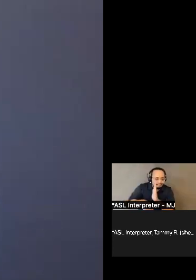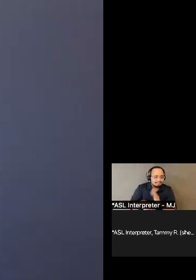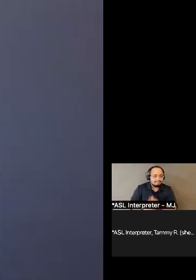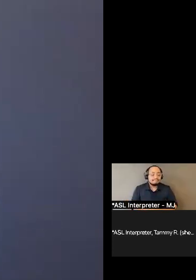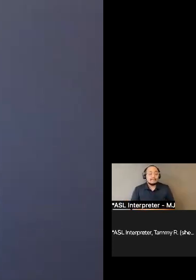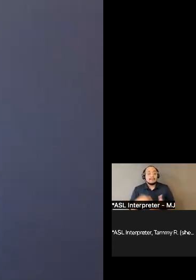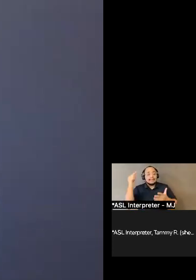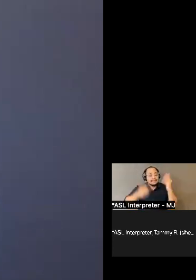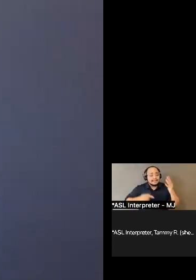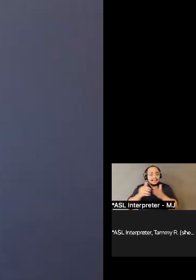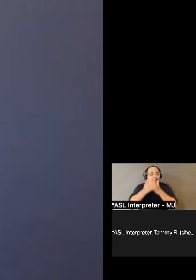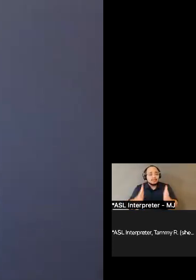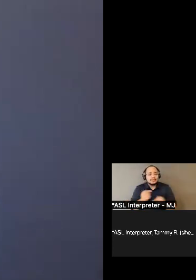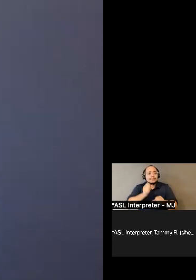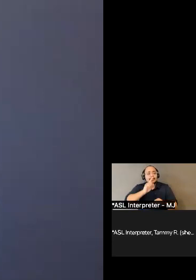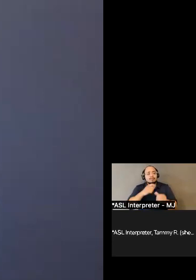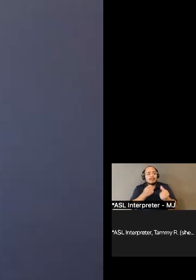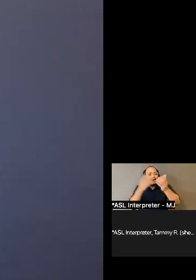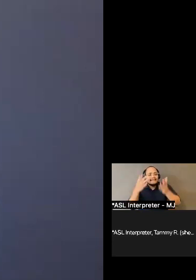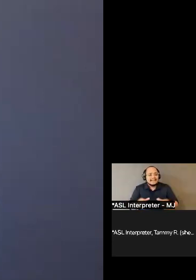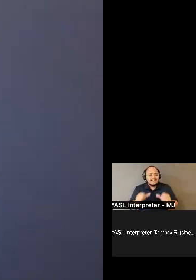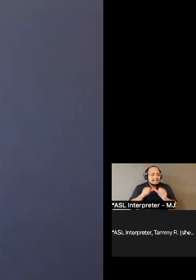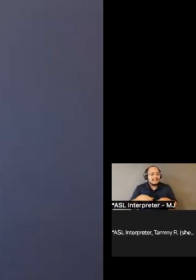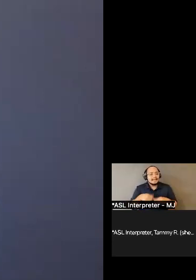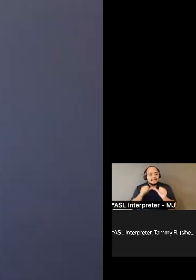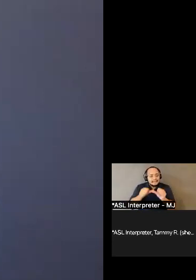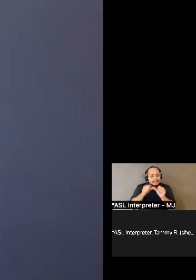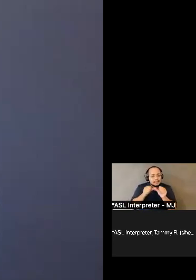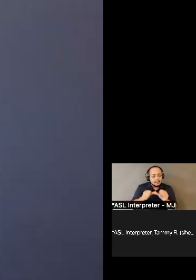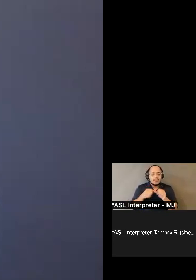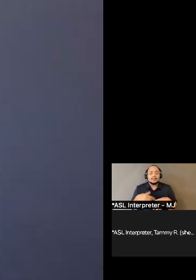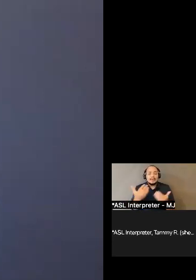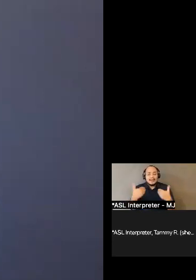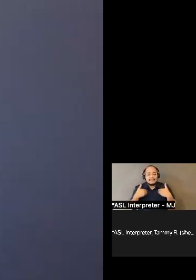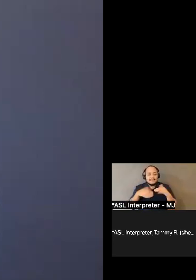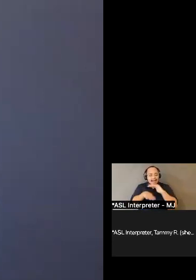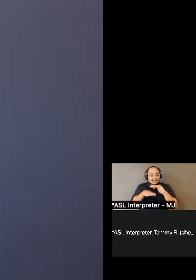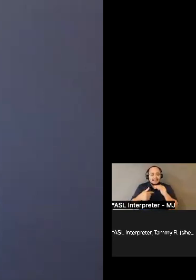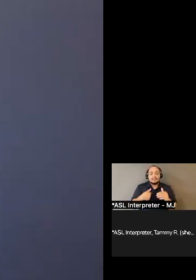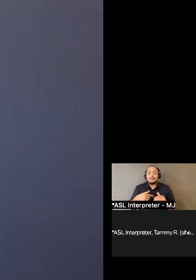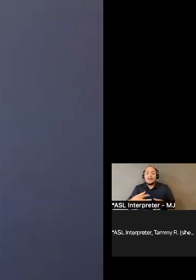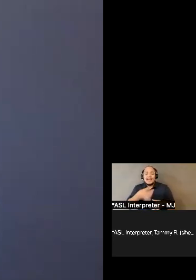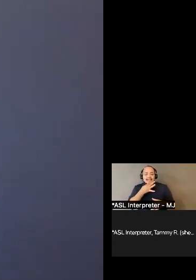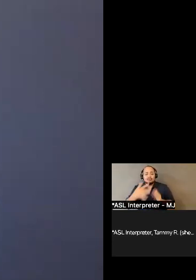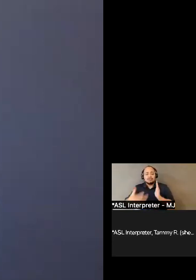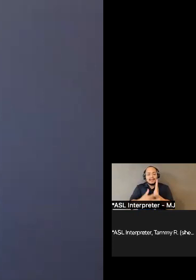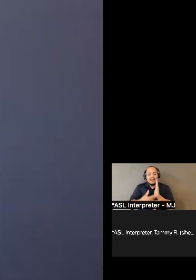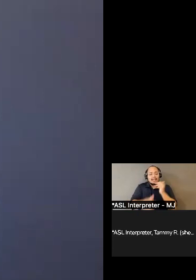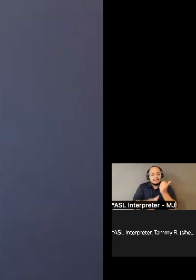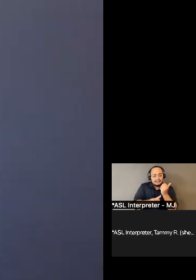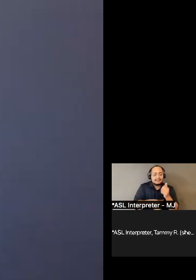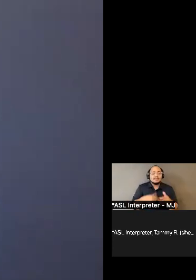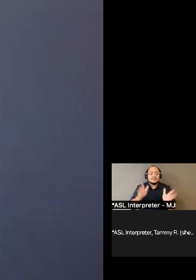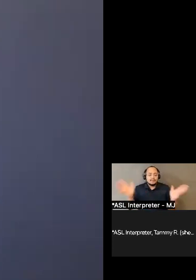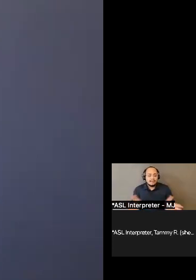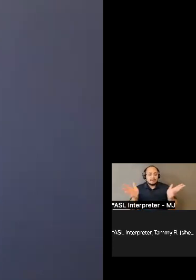These leaders have made sure that advocates and continuums of care had access to expert technical assistance that fostered growth in